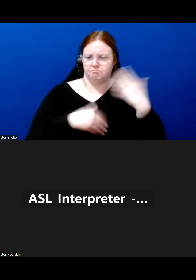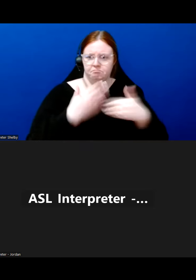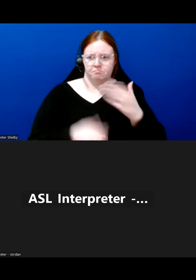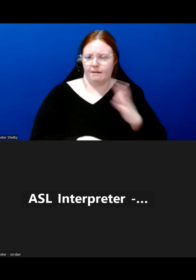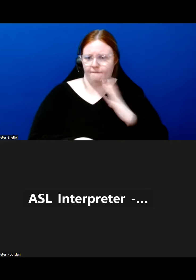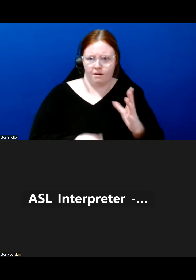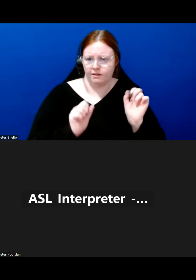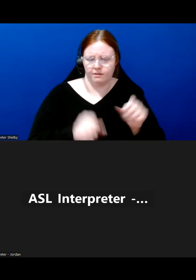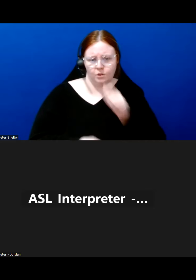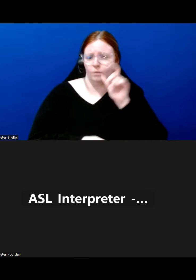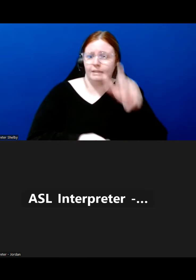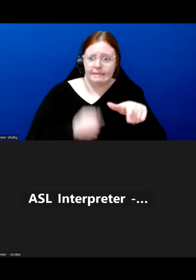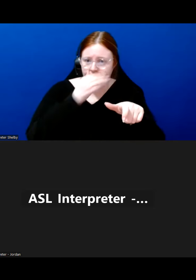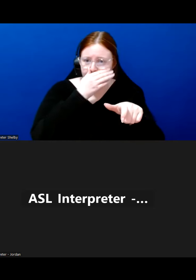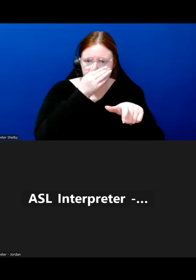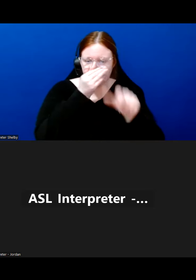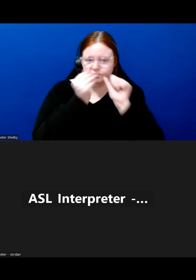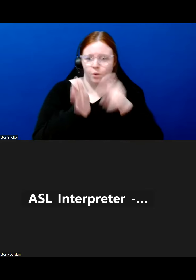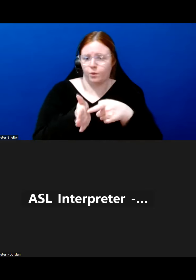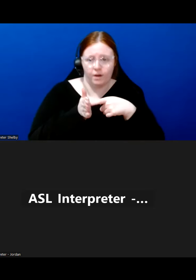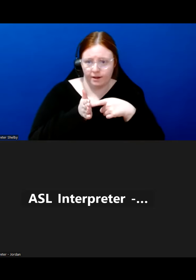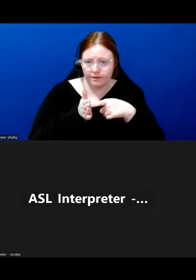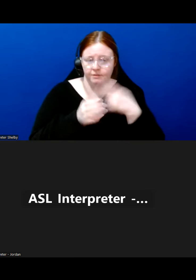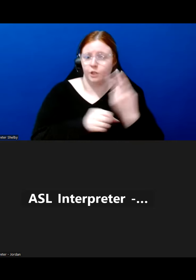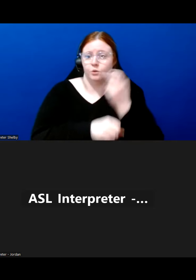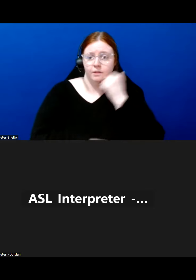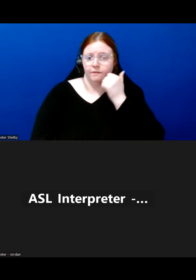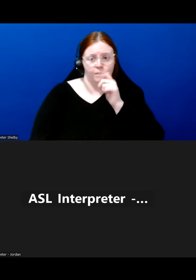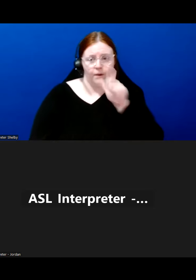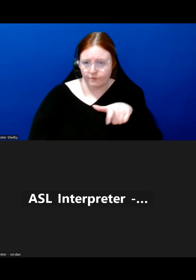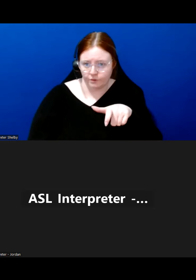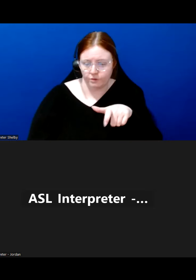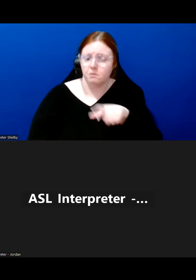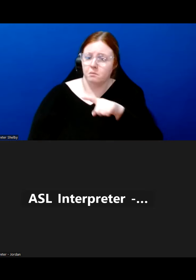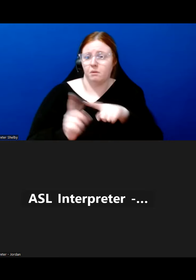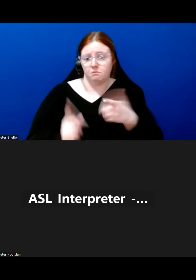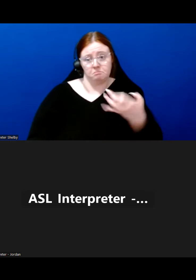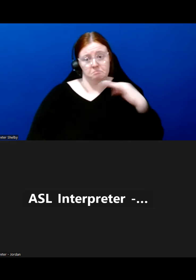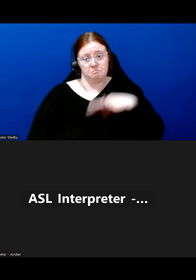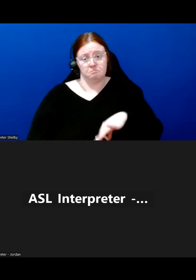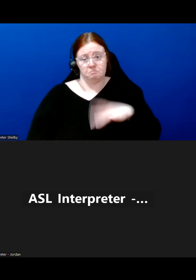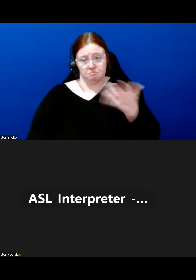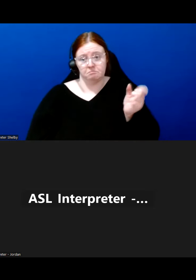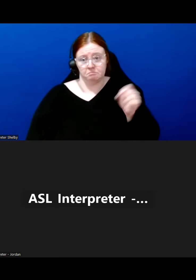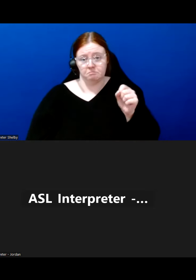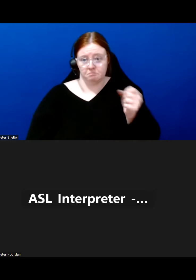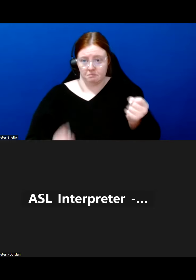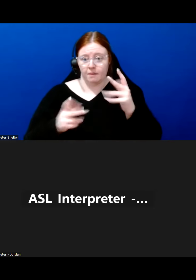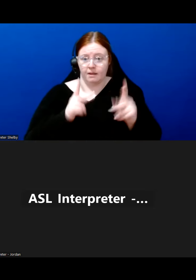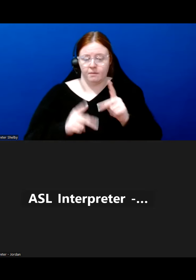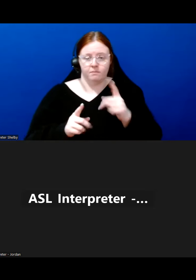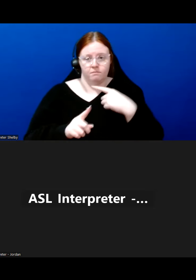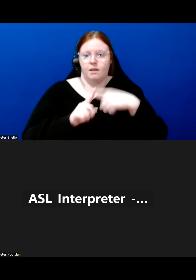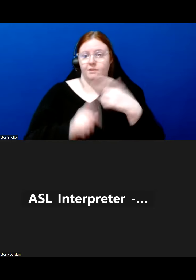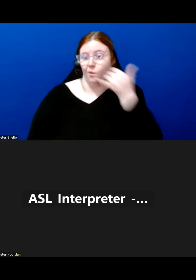you need to have in your devices or use all the time. But it definitely it benefits a lot of people. The phone calls are a